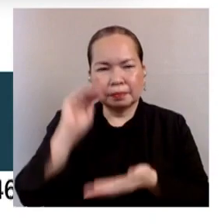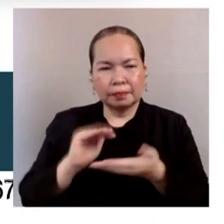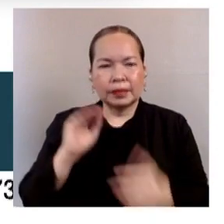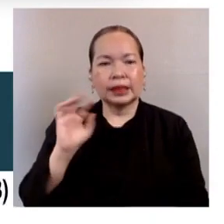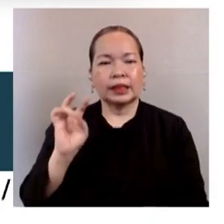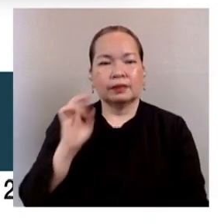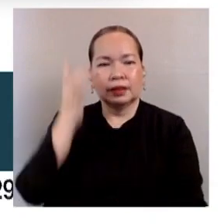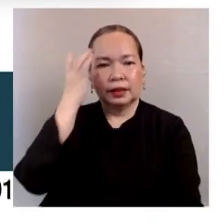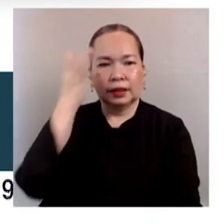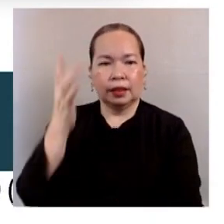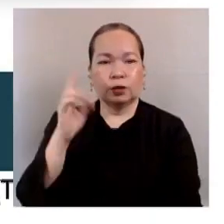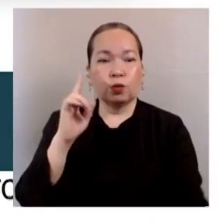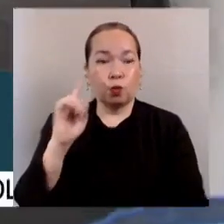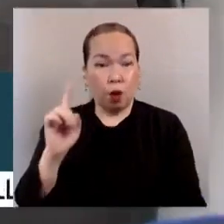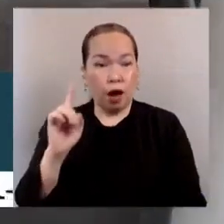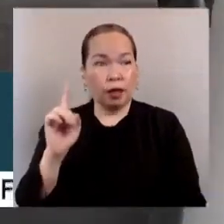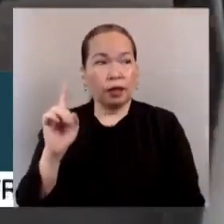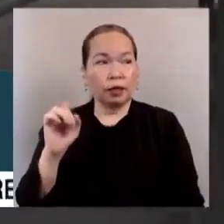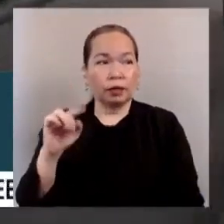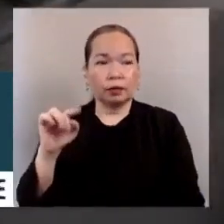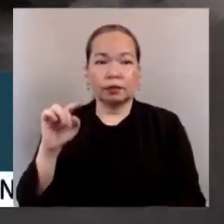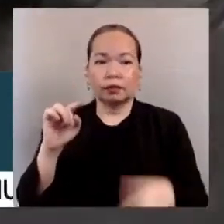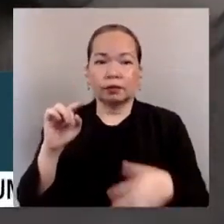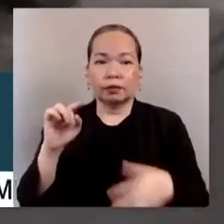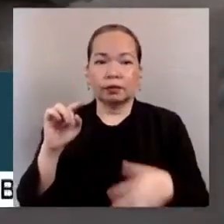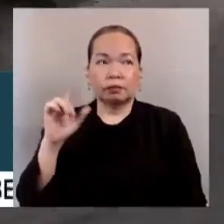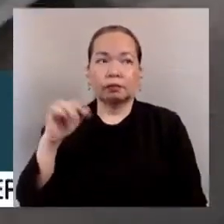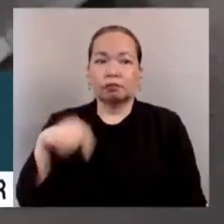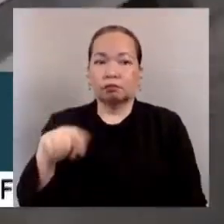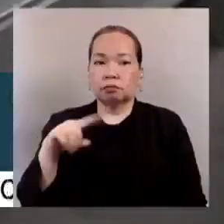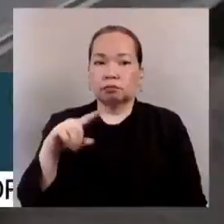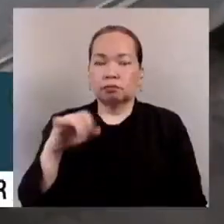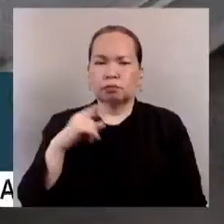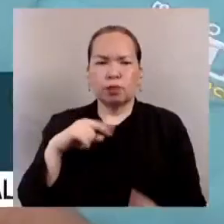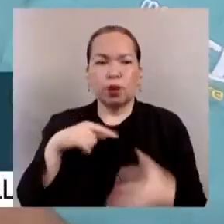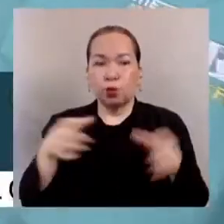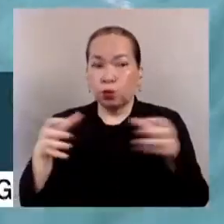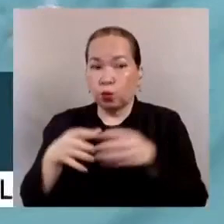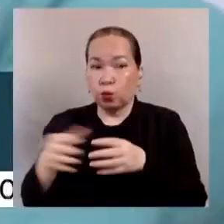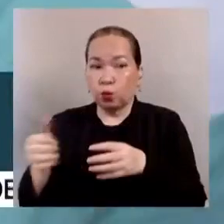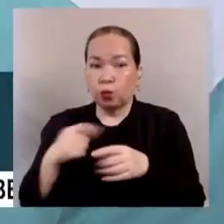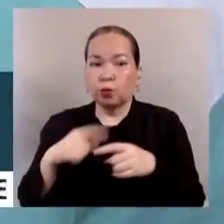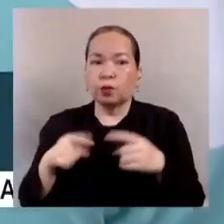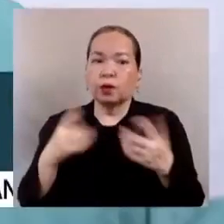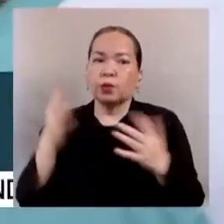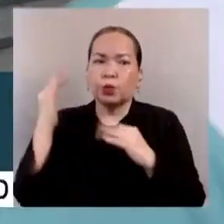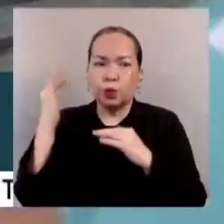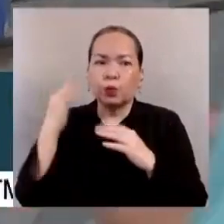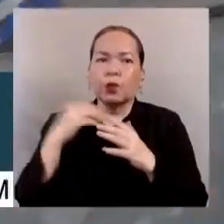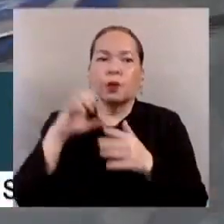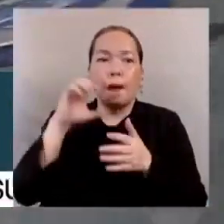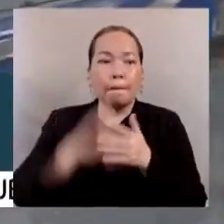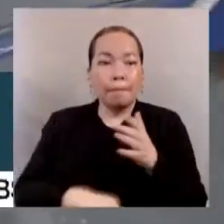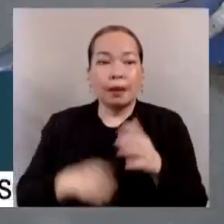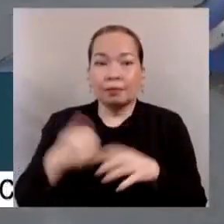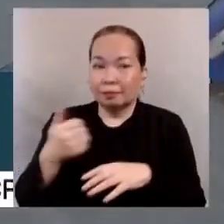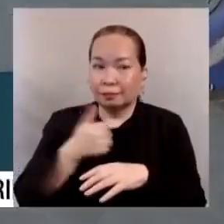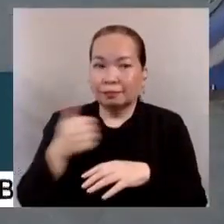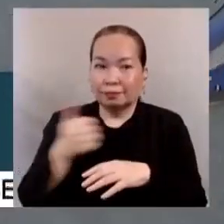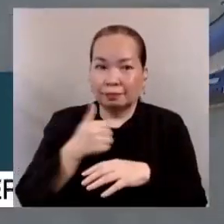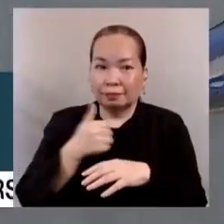per liter. Meanwhile, some transport groups welcome a possible jeepney fare rollback amid the decline of fuel prices, but they